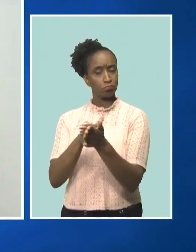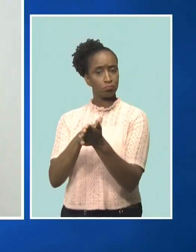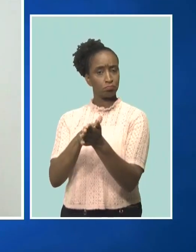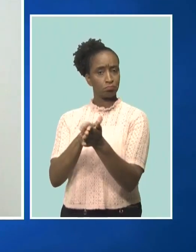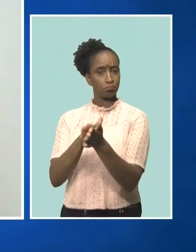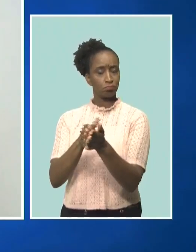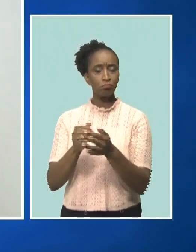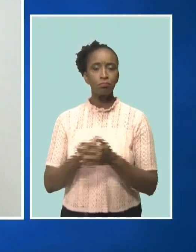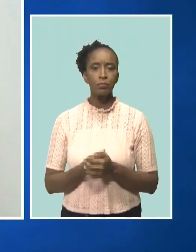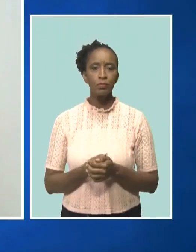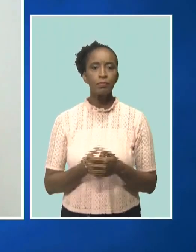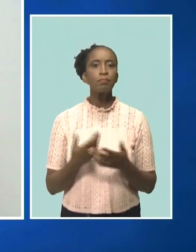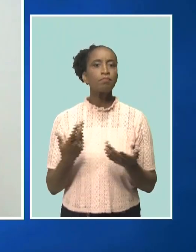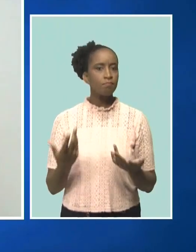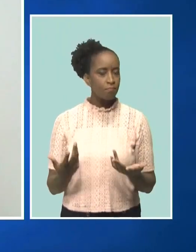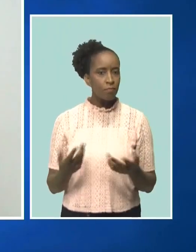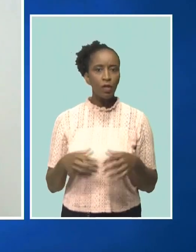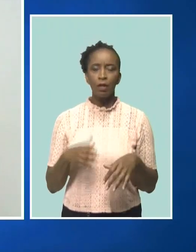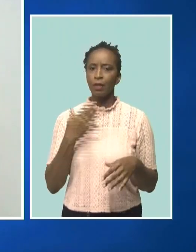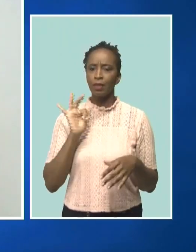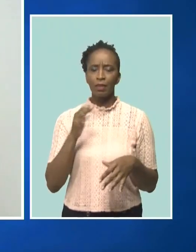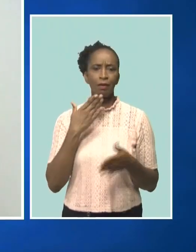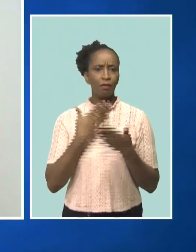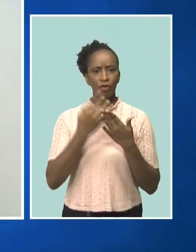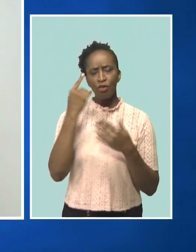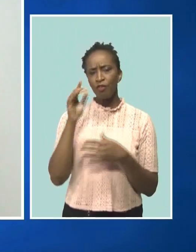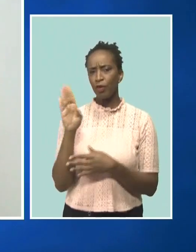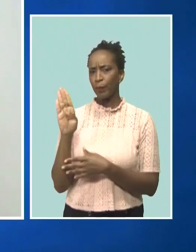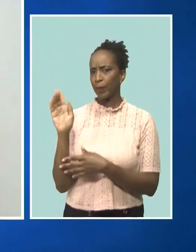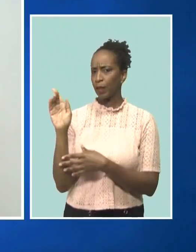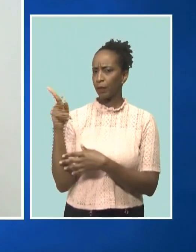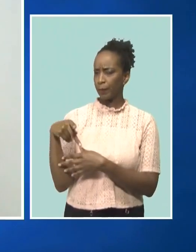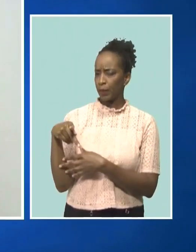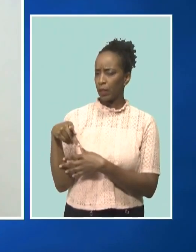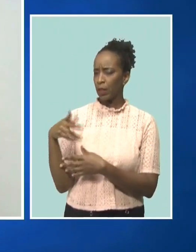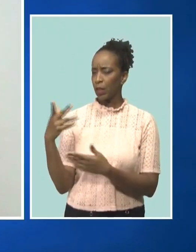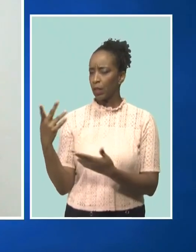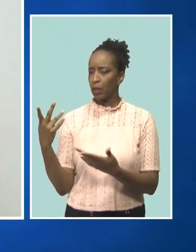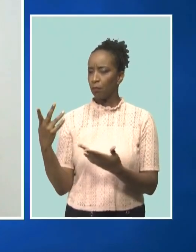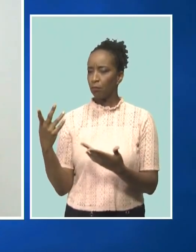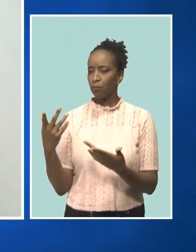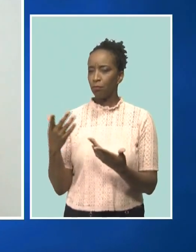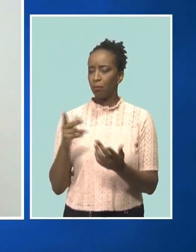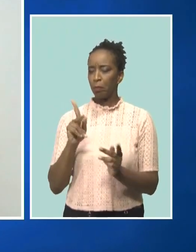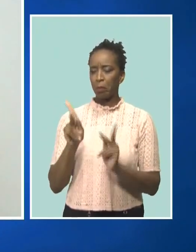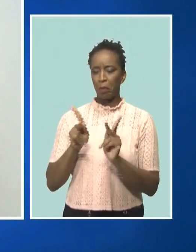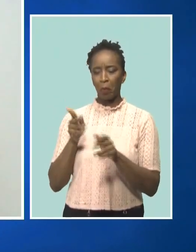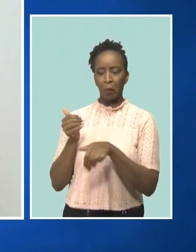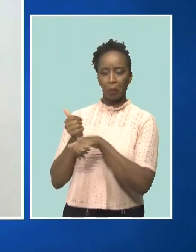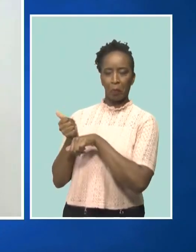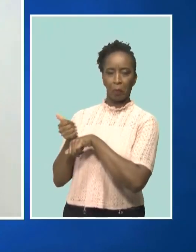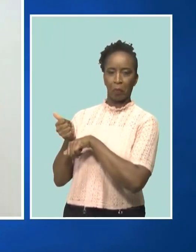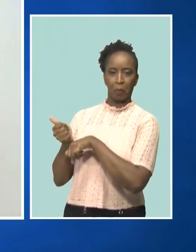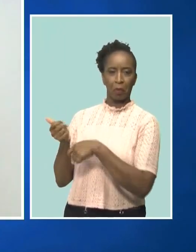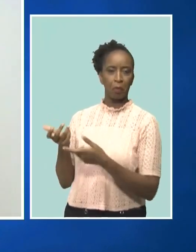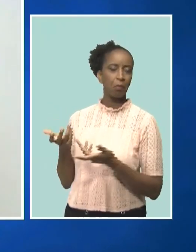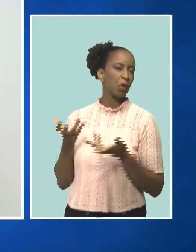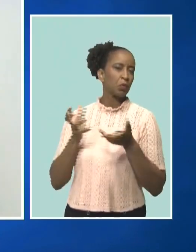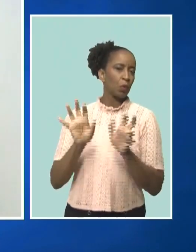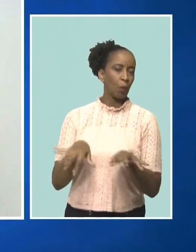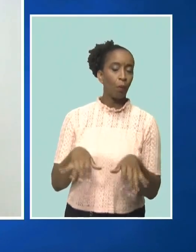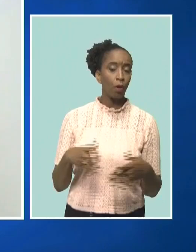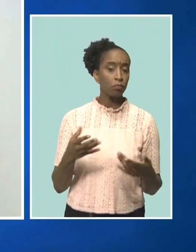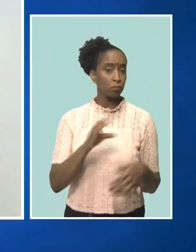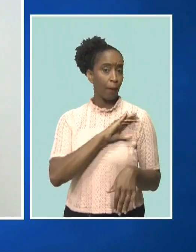to deal with questions of whether or not it is being hypocritical. He has not been charged with anything,